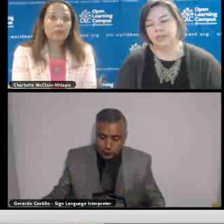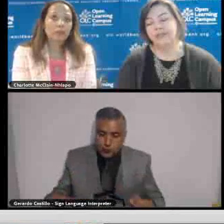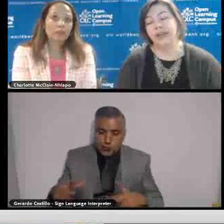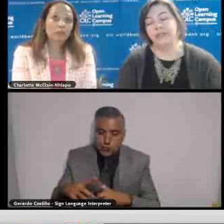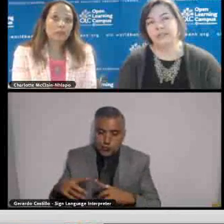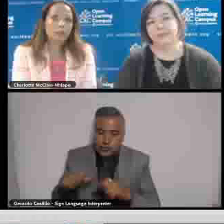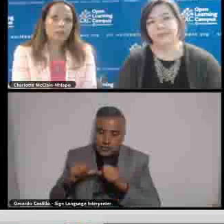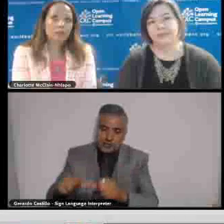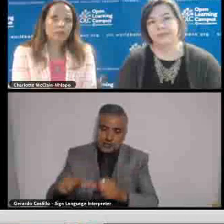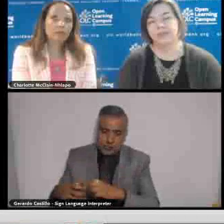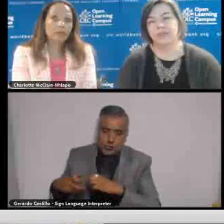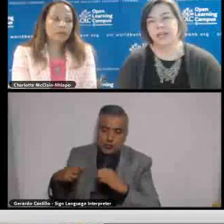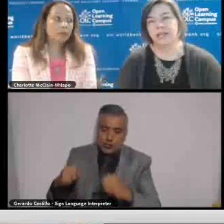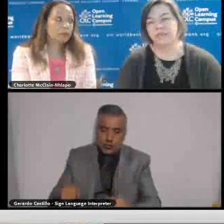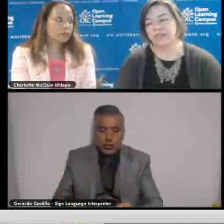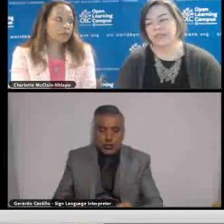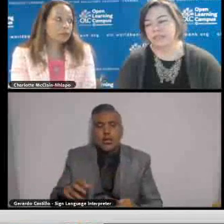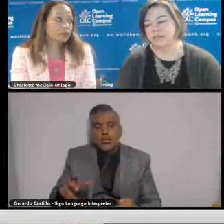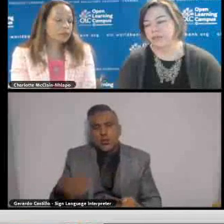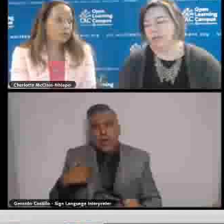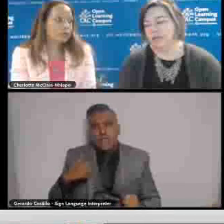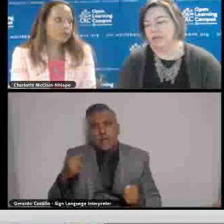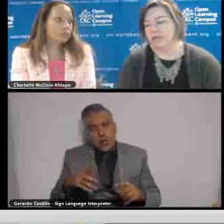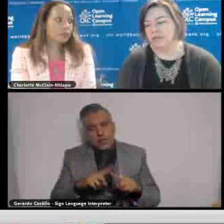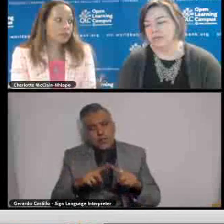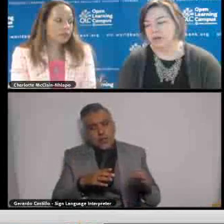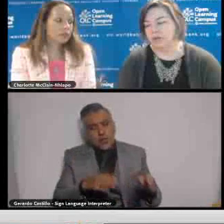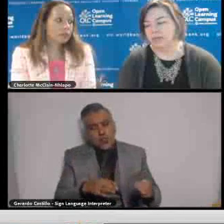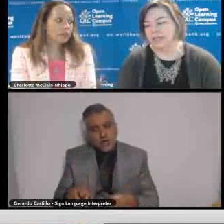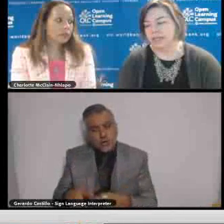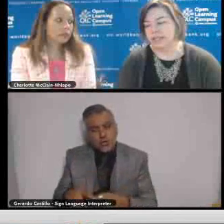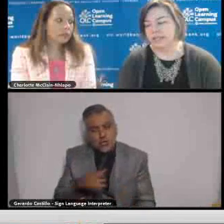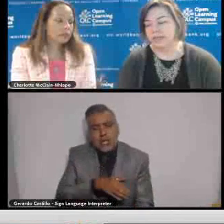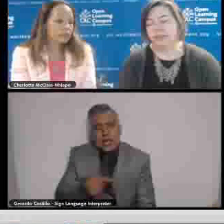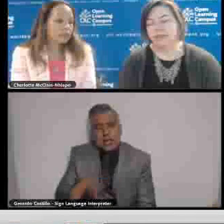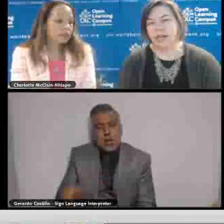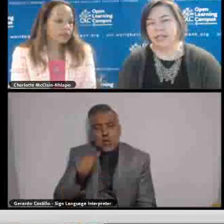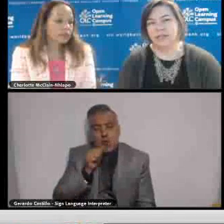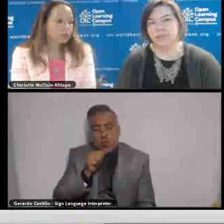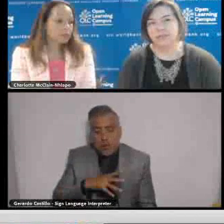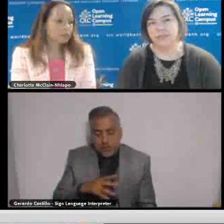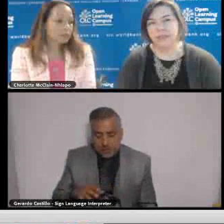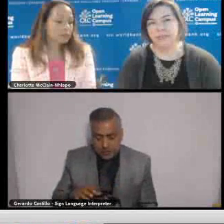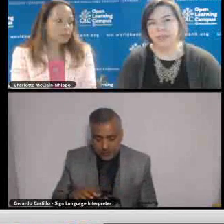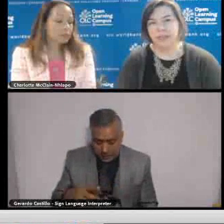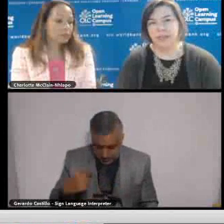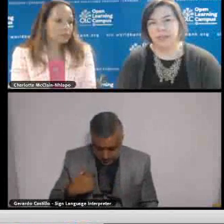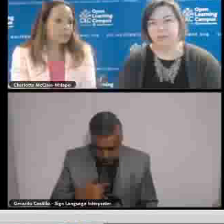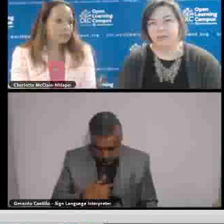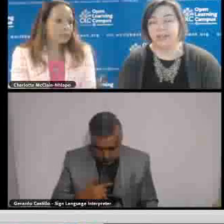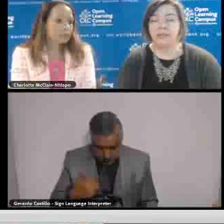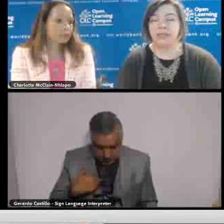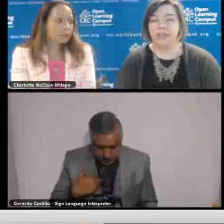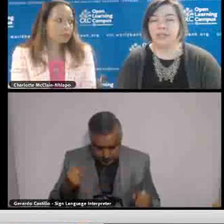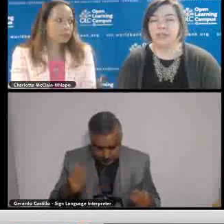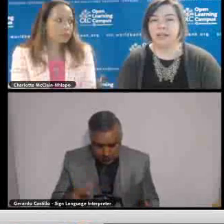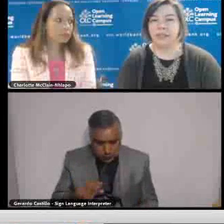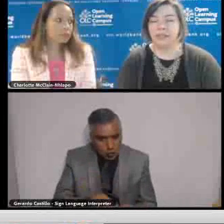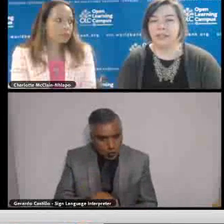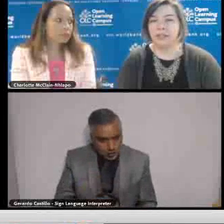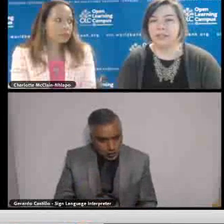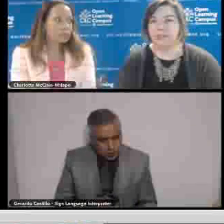effects. So there's a lot of ways to empower women very easily, and we have lots of documentation and evidence